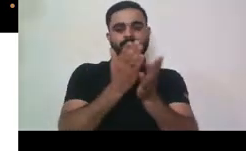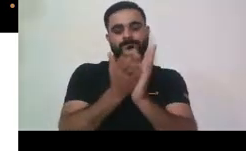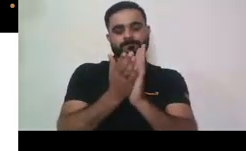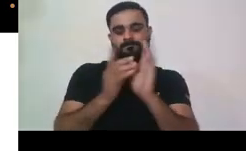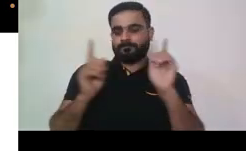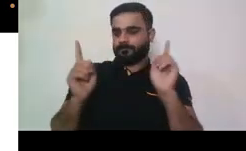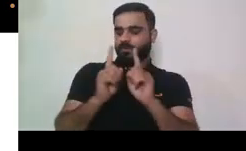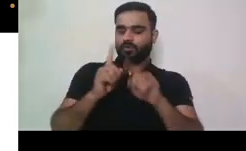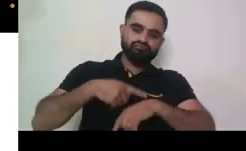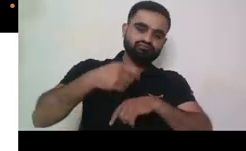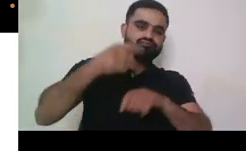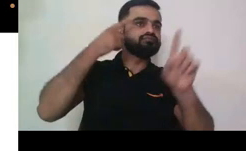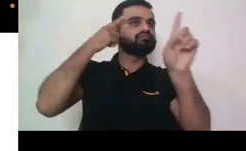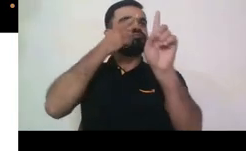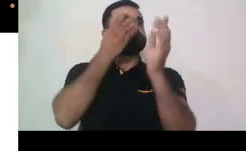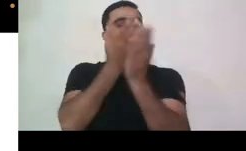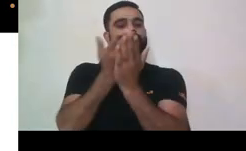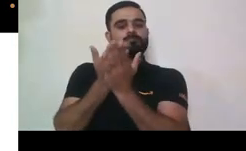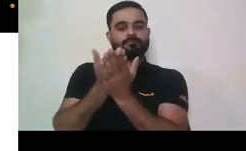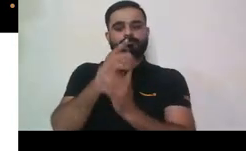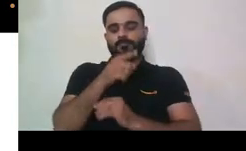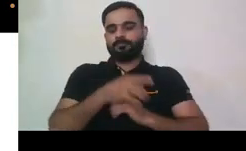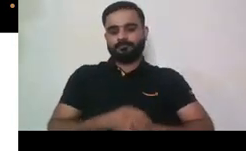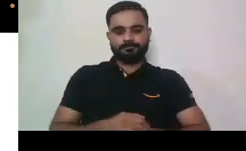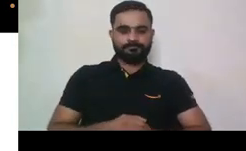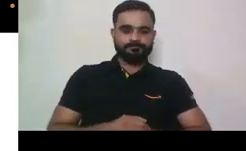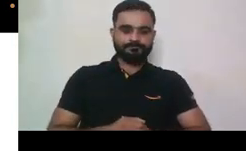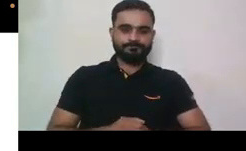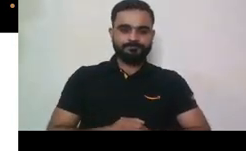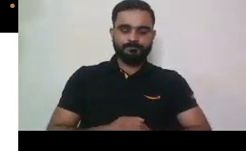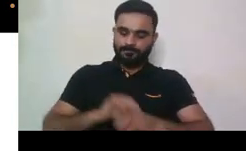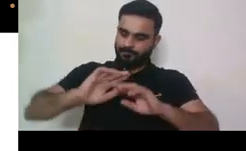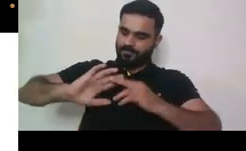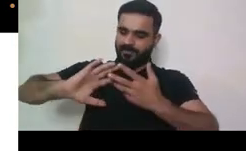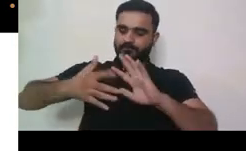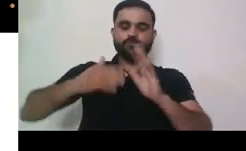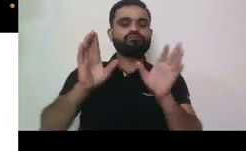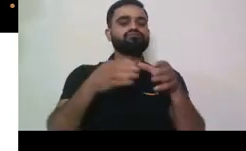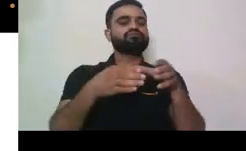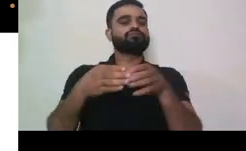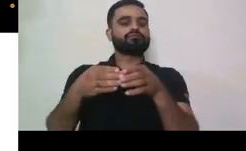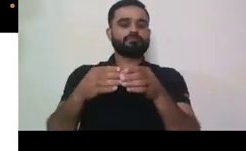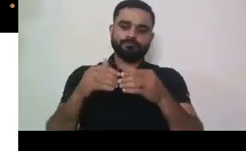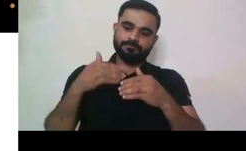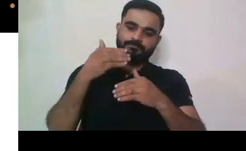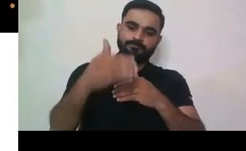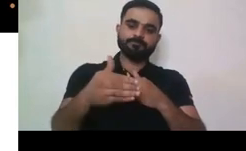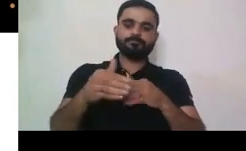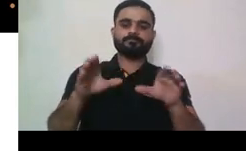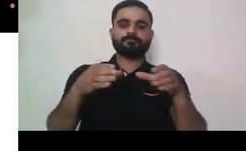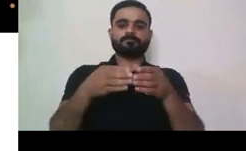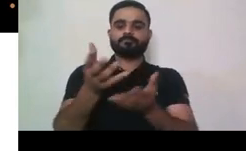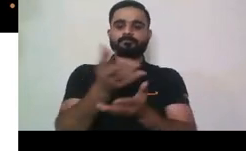short-term or long-term goals. This was about functioning of the group. Moving on to the next part, that